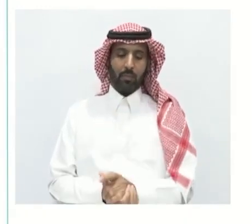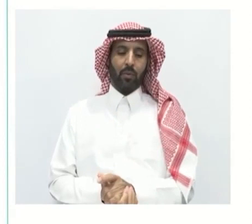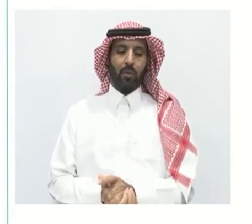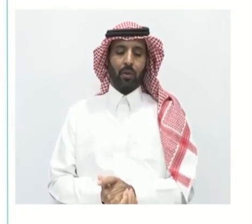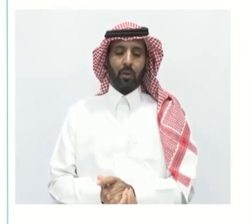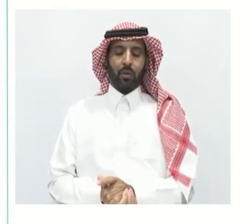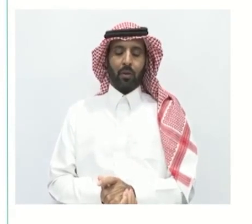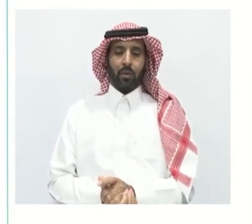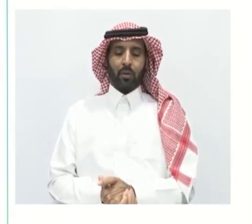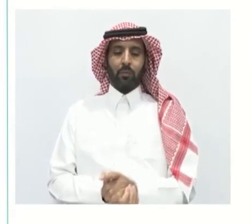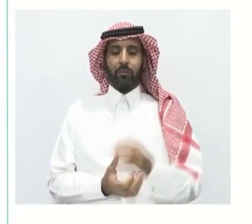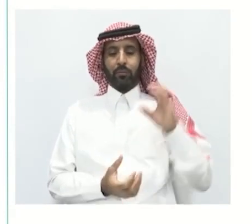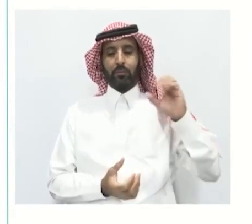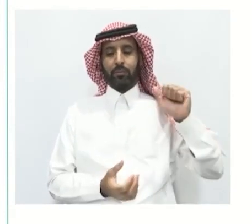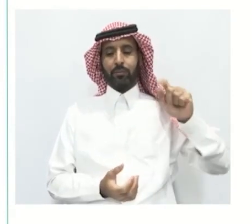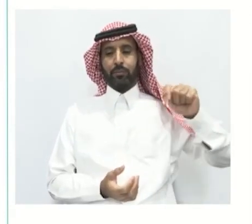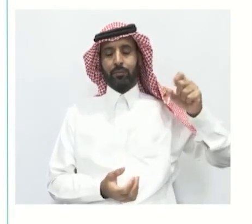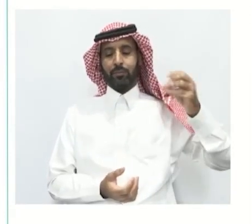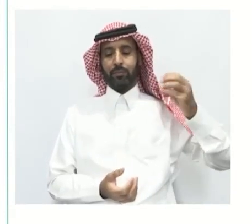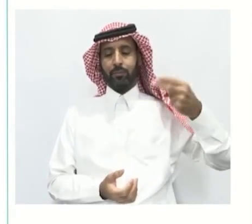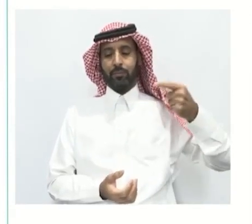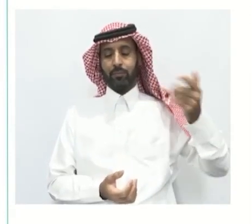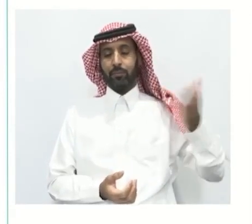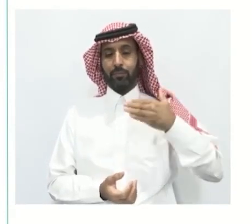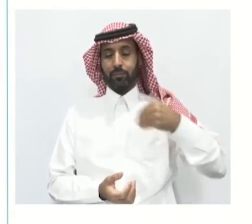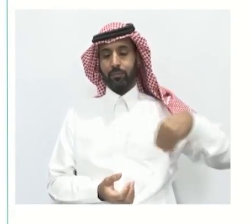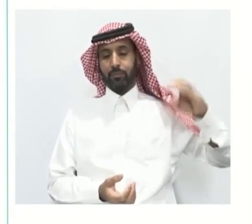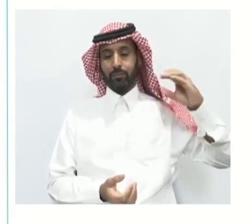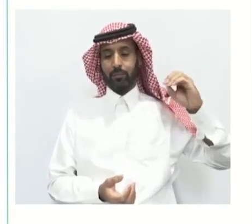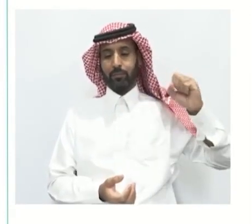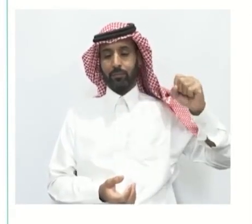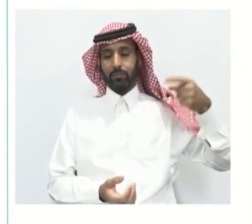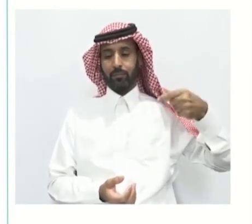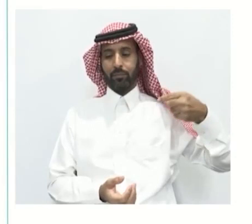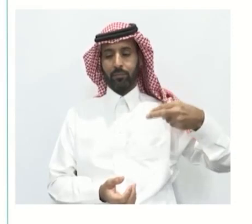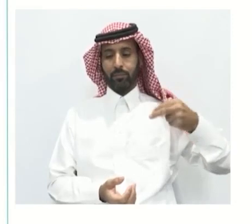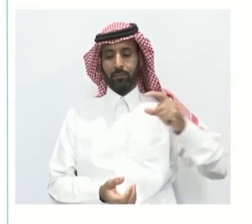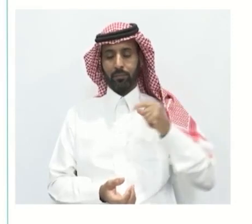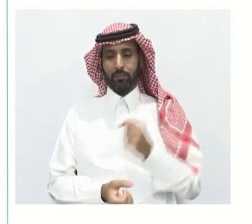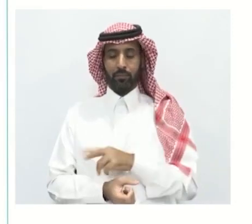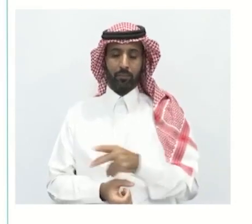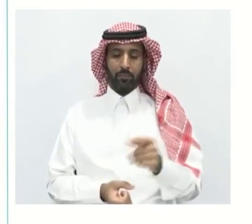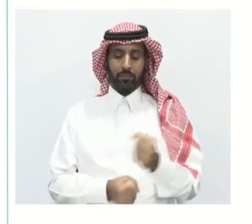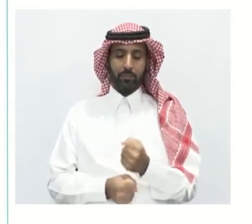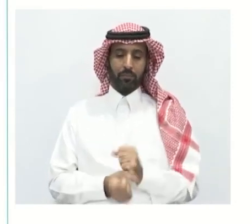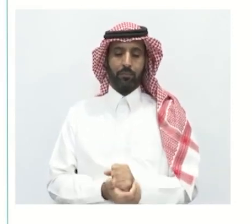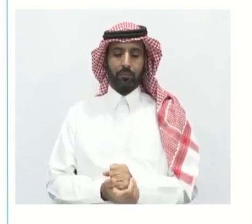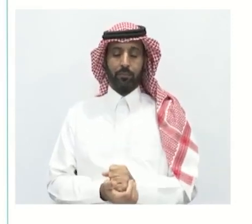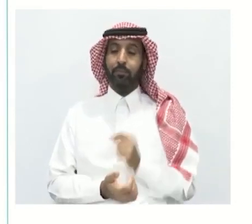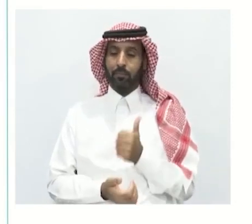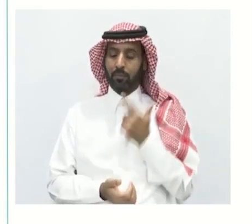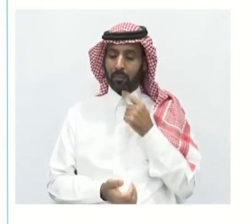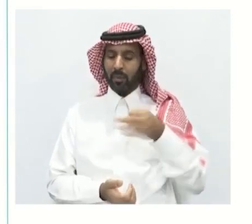Yes, caught. They caught the thief. Of course, here it's an irregular verb. Fahad, that's